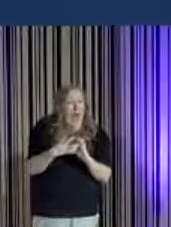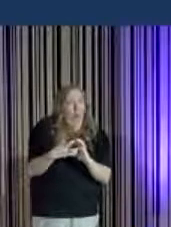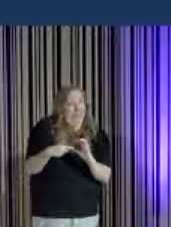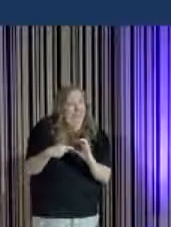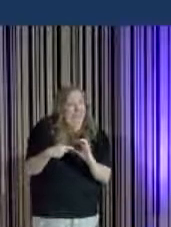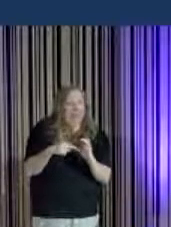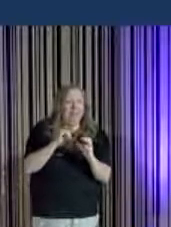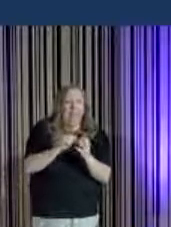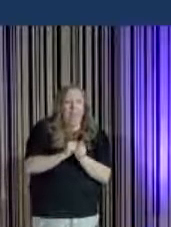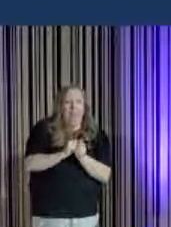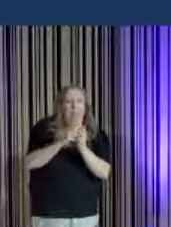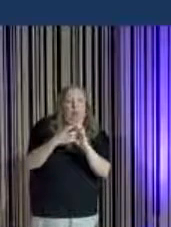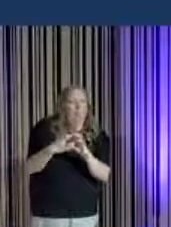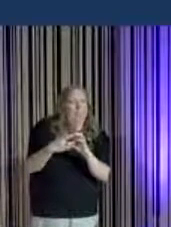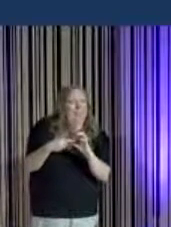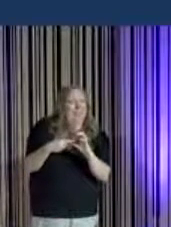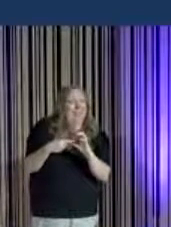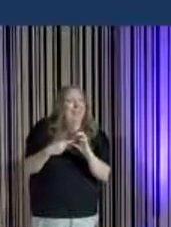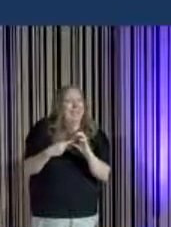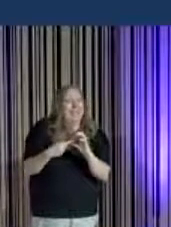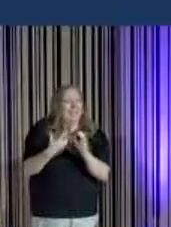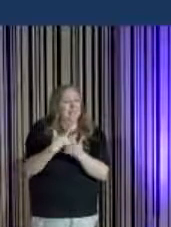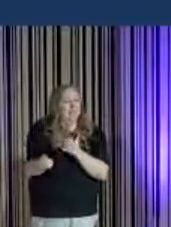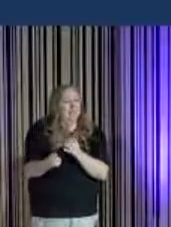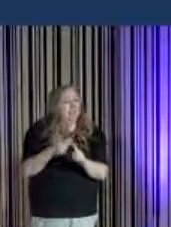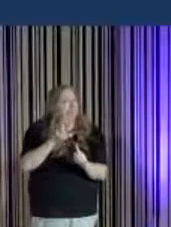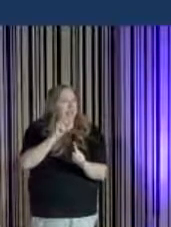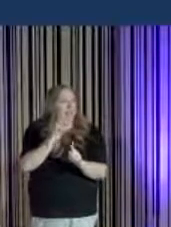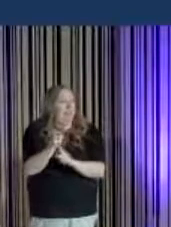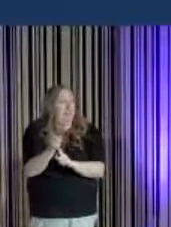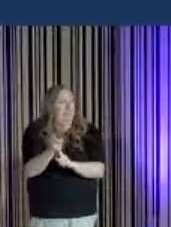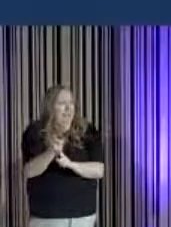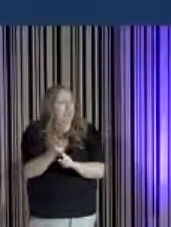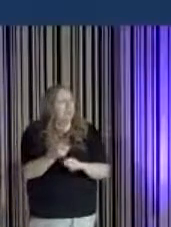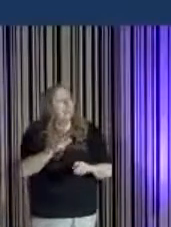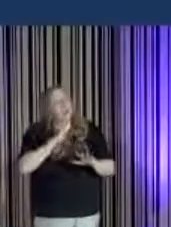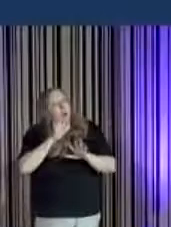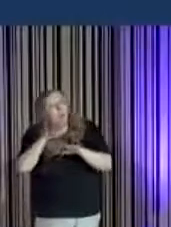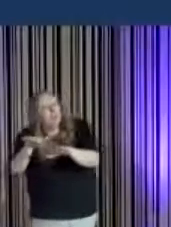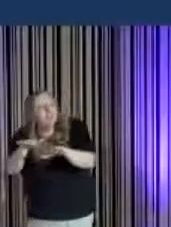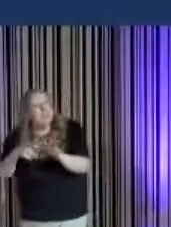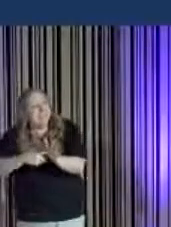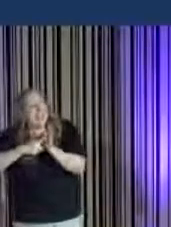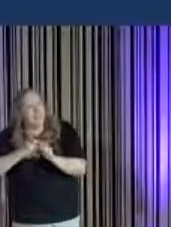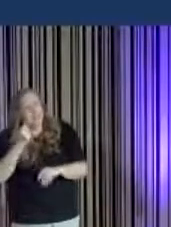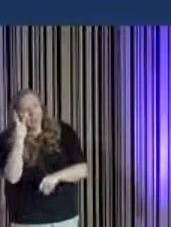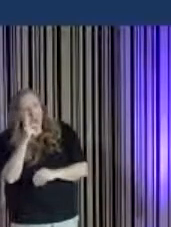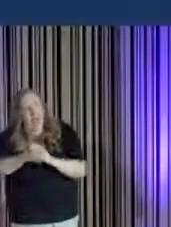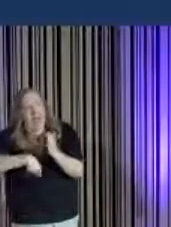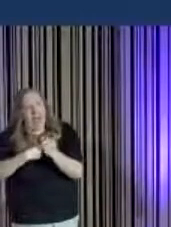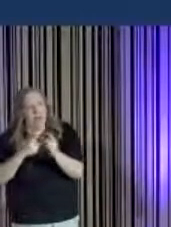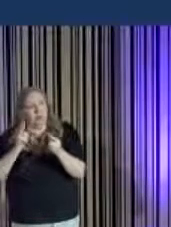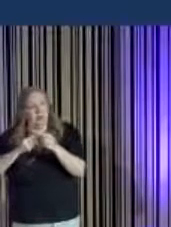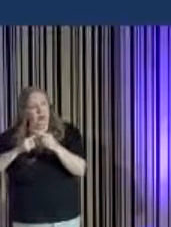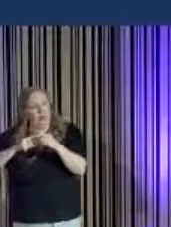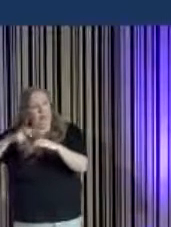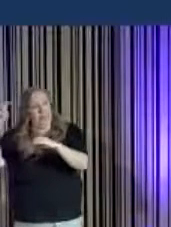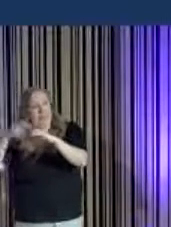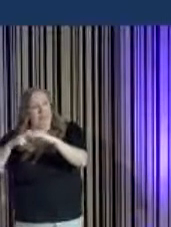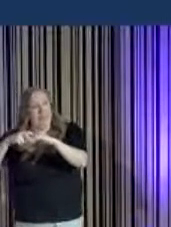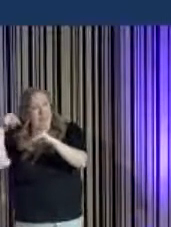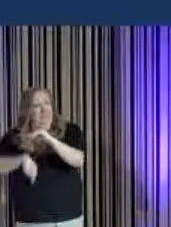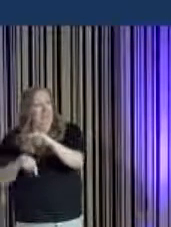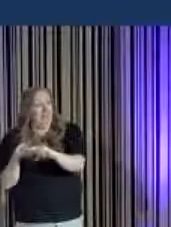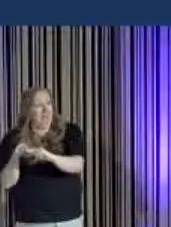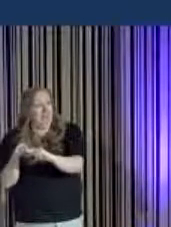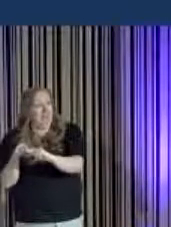that protein is gone in 30 minutes. And in the oceans, it takes 12 hours to infect. And so these viruses, we think,